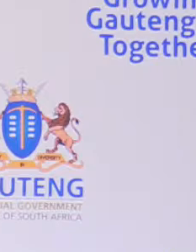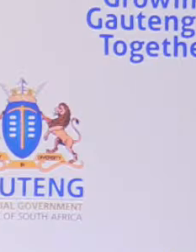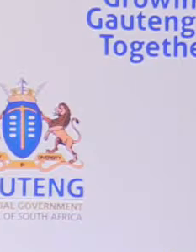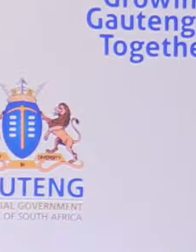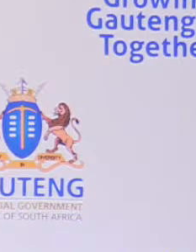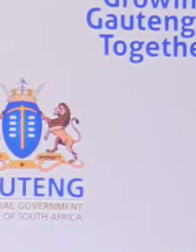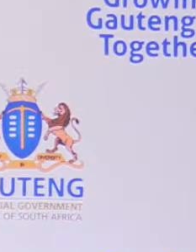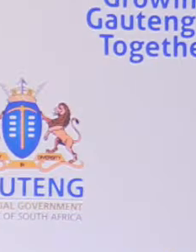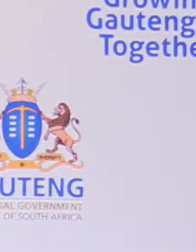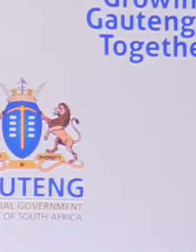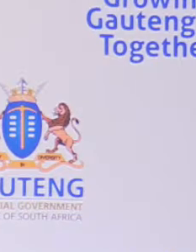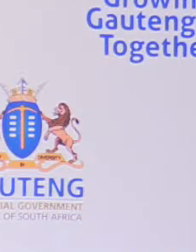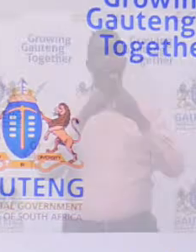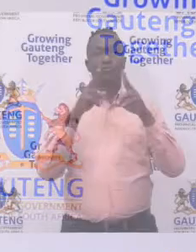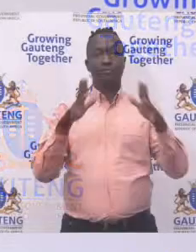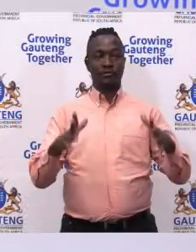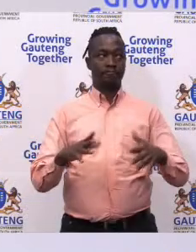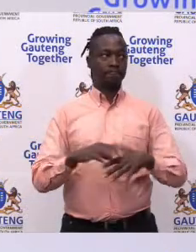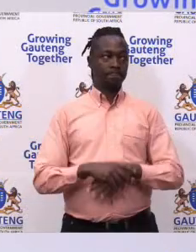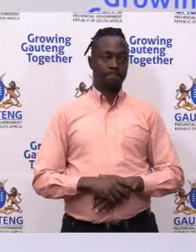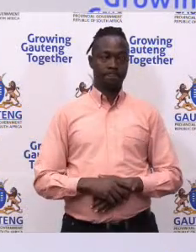No, thank you very much.